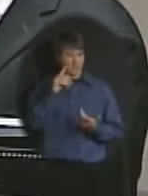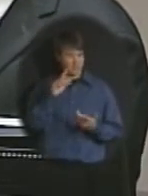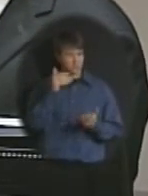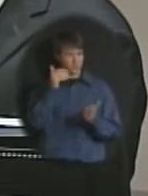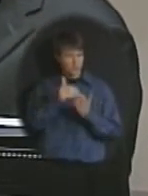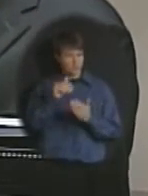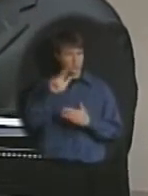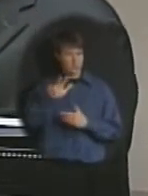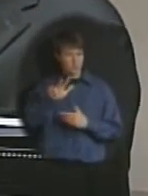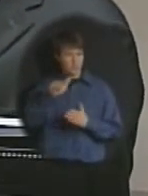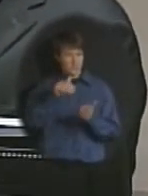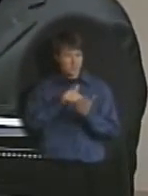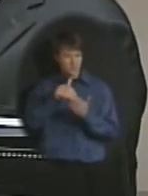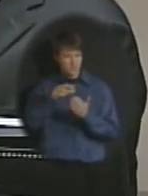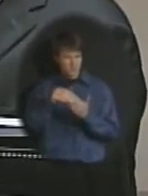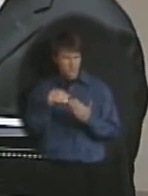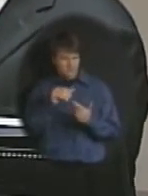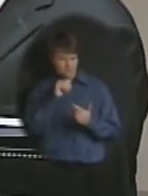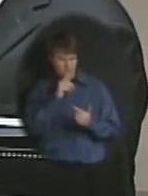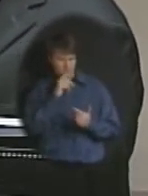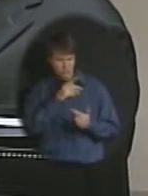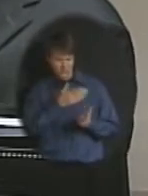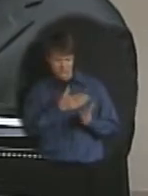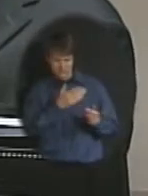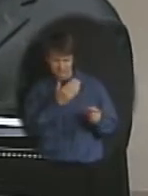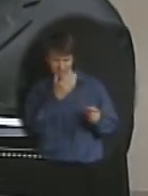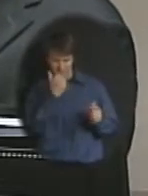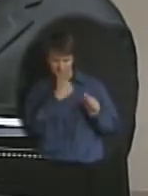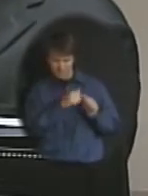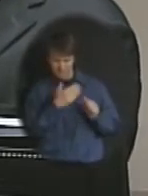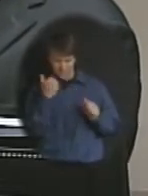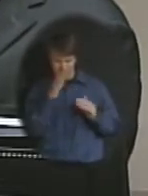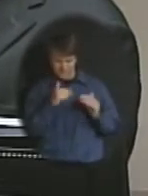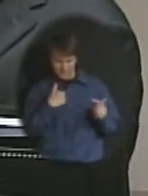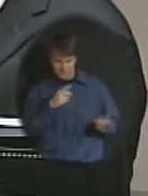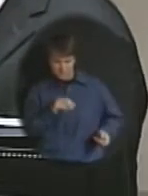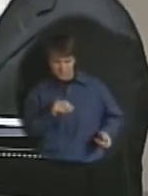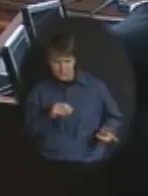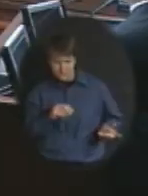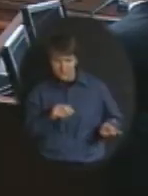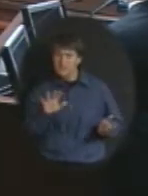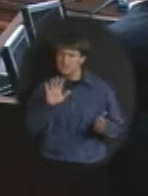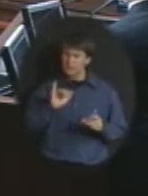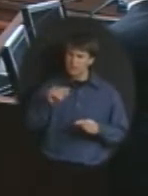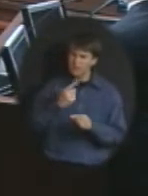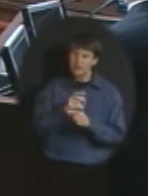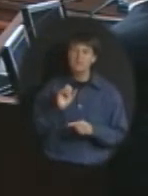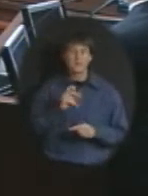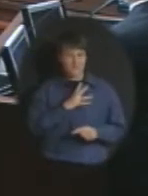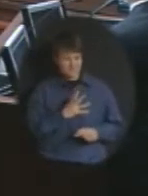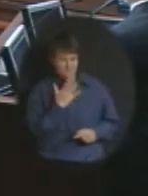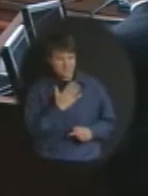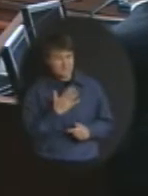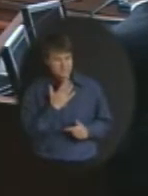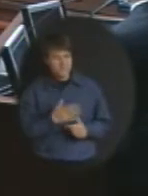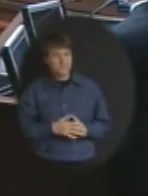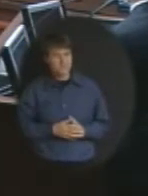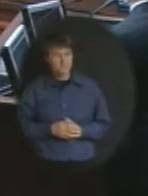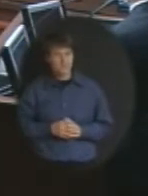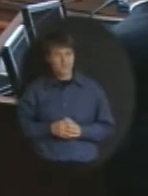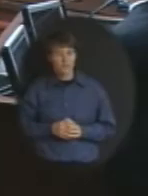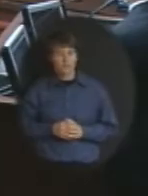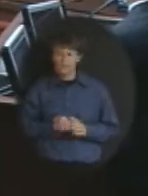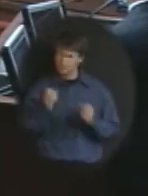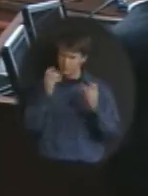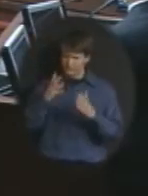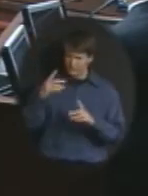but Dr. Litcher may recall quicker than I do about that. Okay. There were so many positives